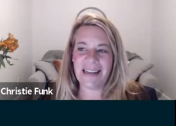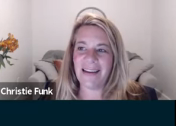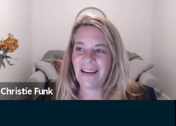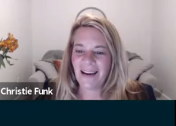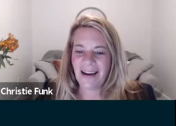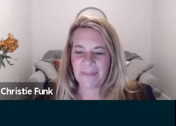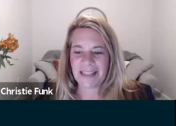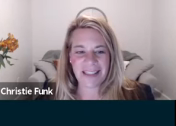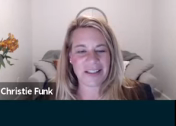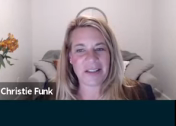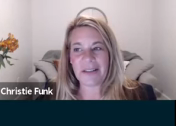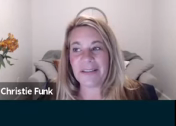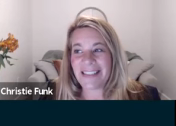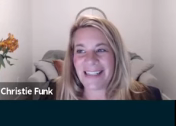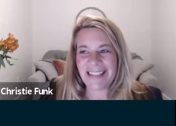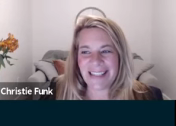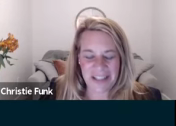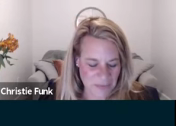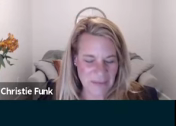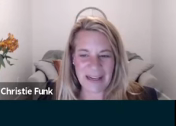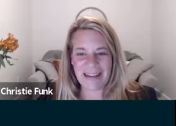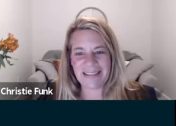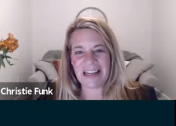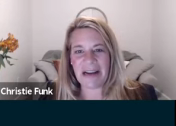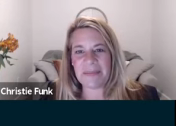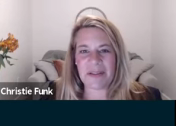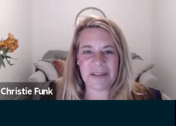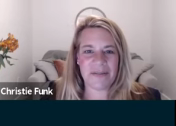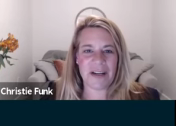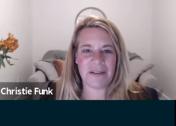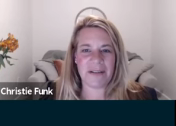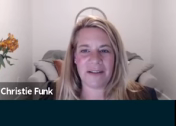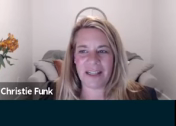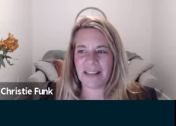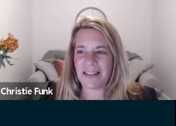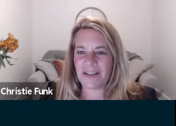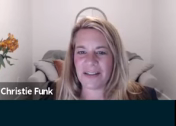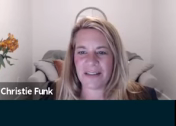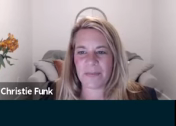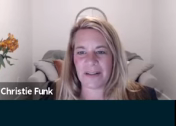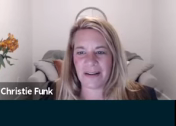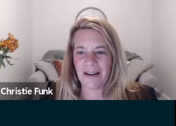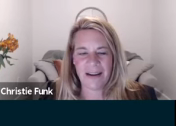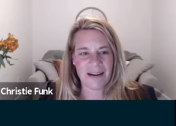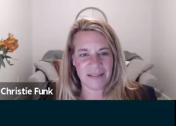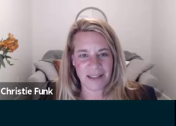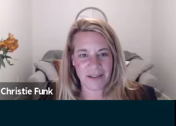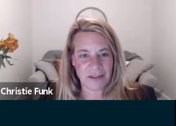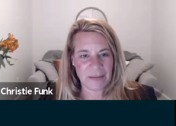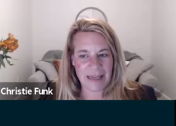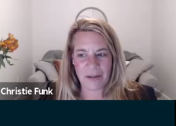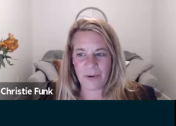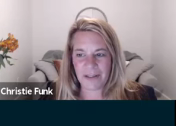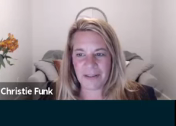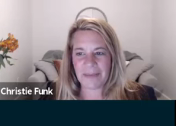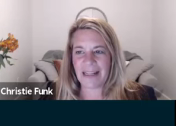EarthXYZ. That's going to conclude today's session. We're about out of time. So some final recognitions were thank you